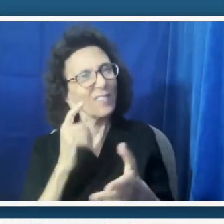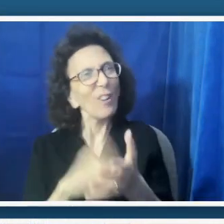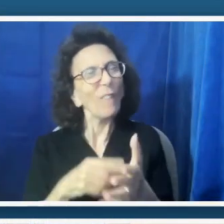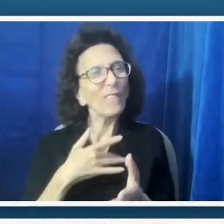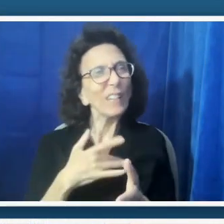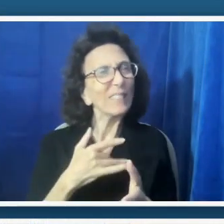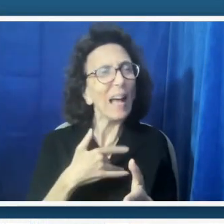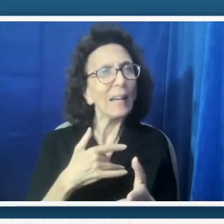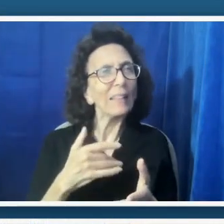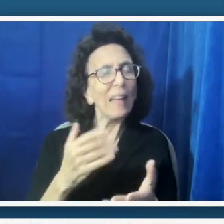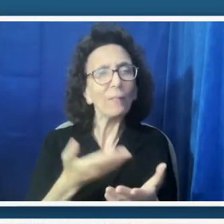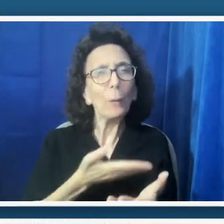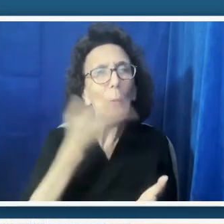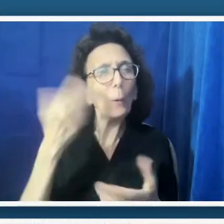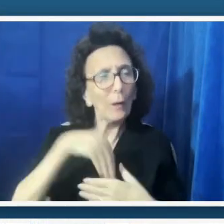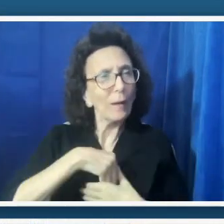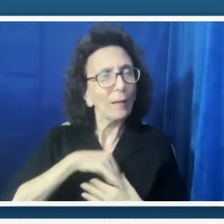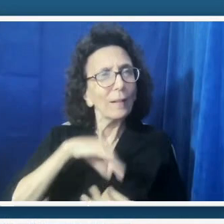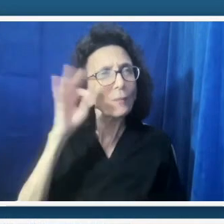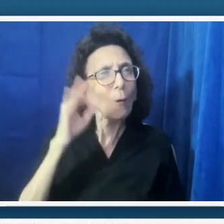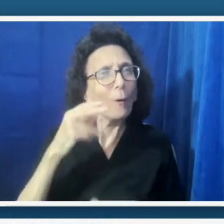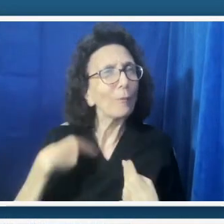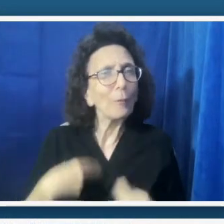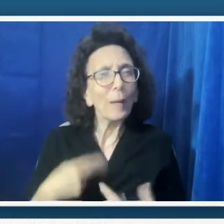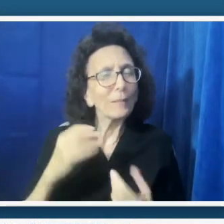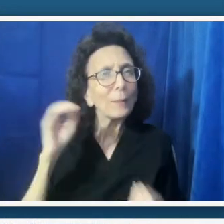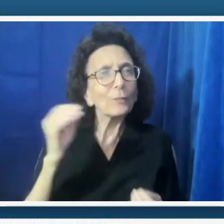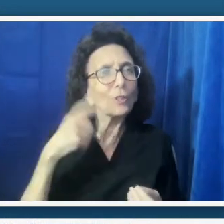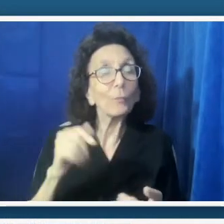Yeah. Yeah. So,